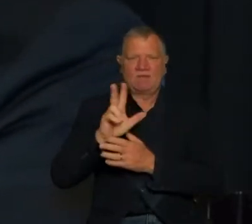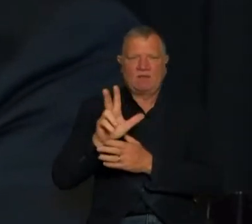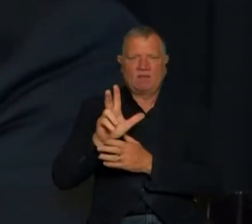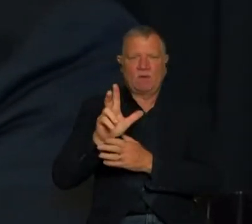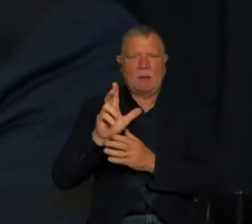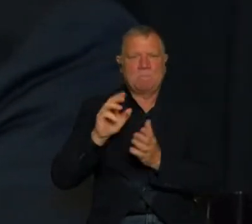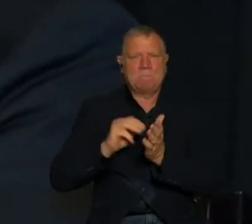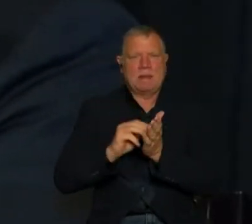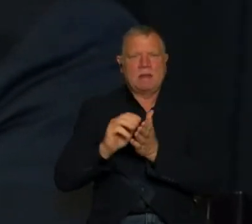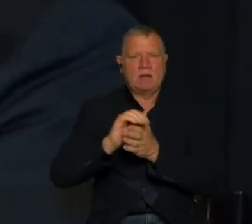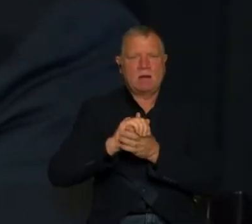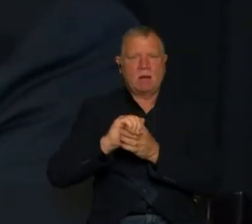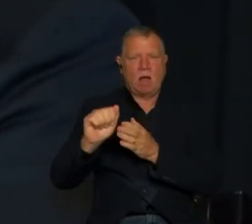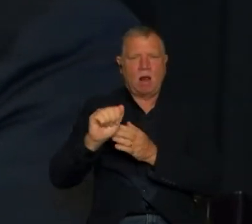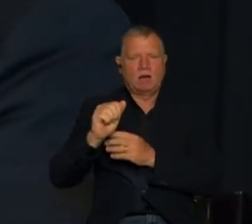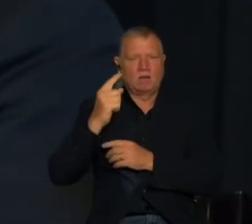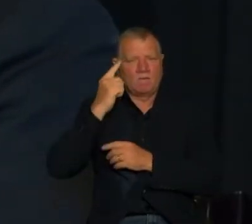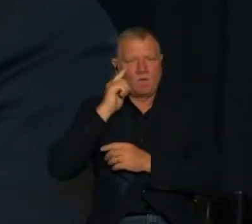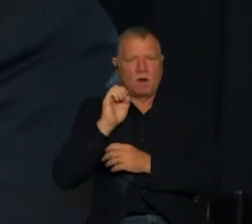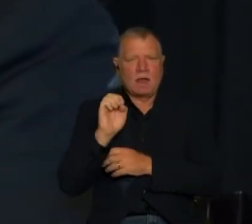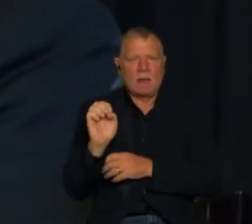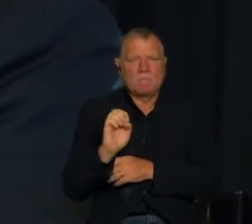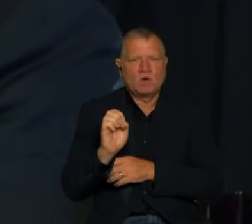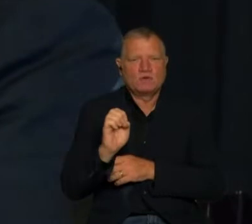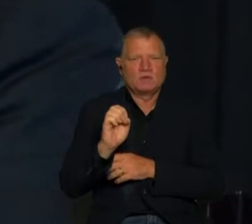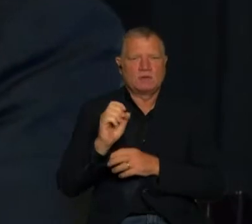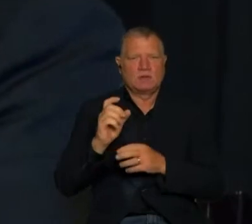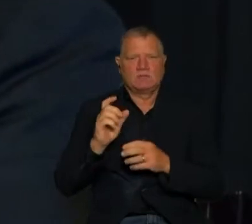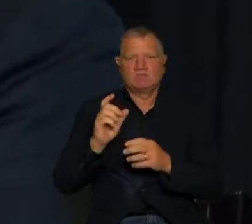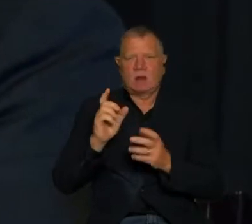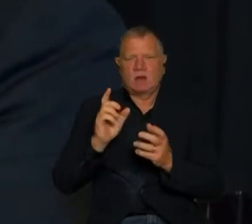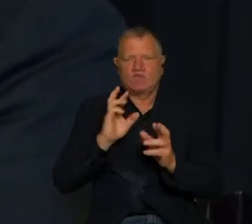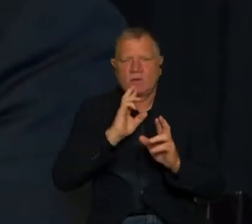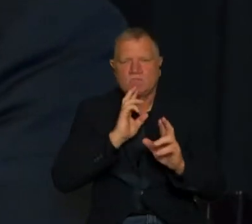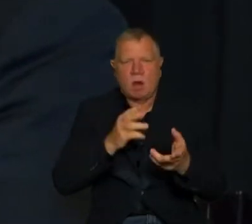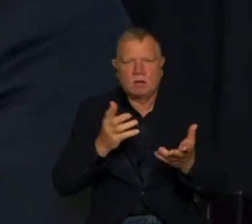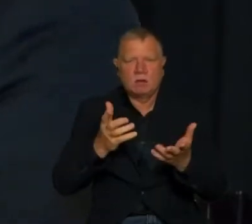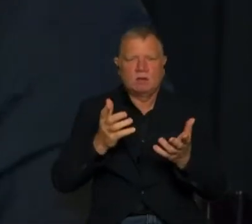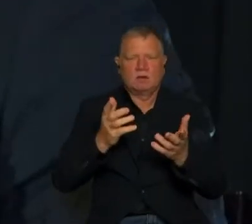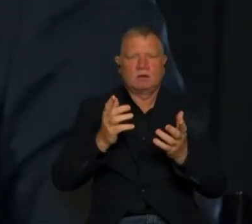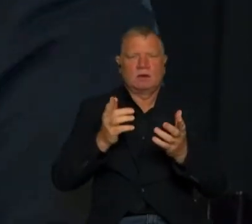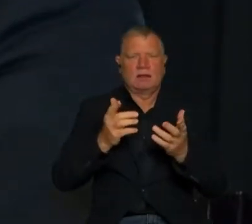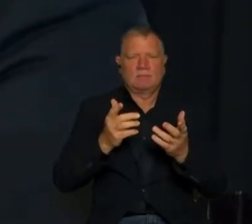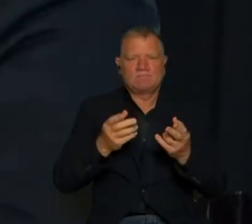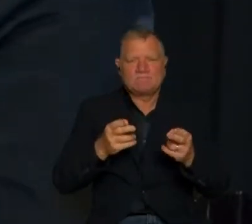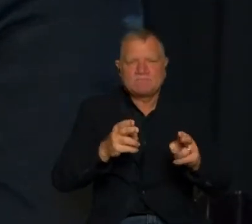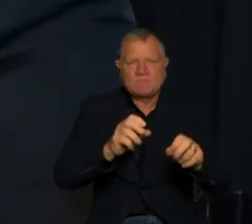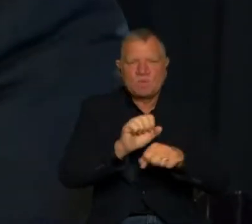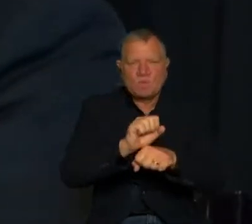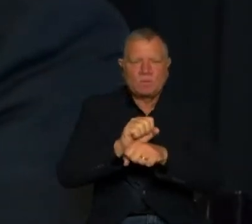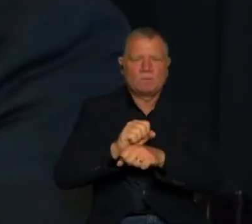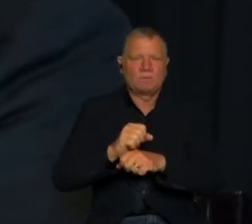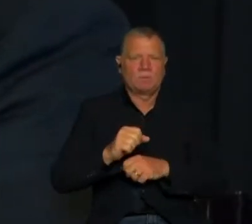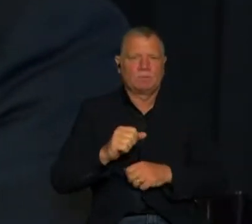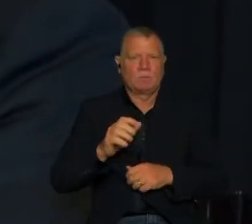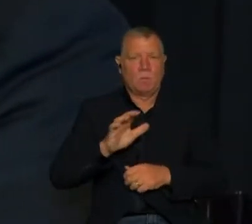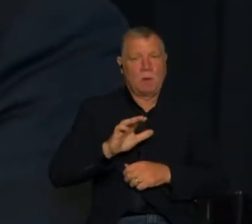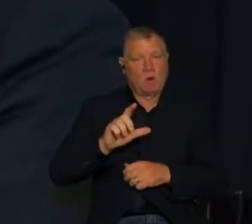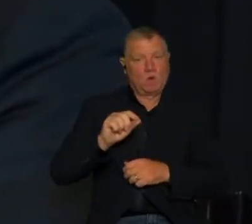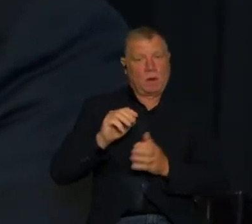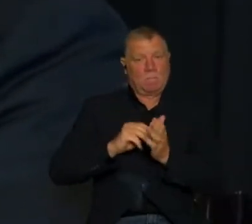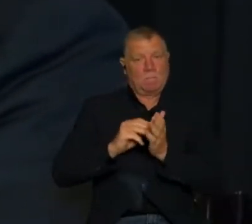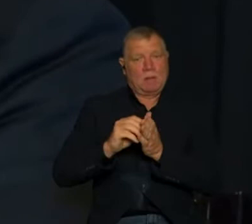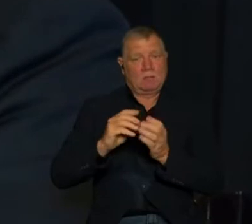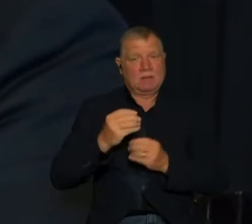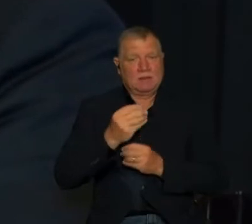$73.9 million to emergency and response efforts. Of that amount, nearly $20 million were distributed